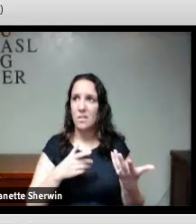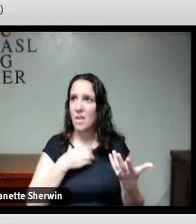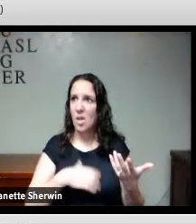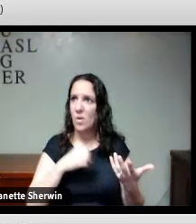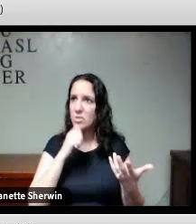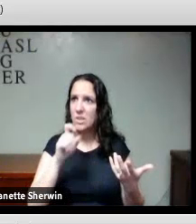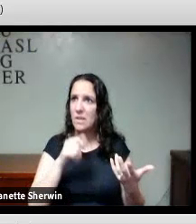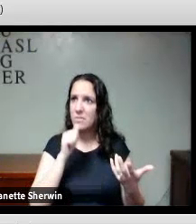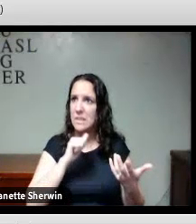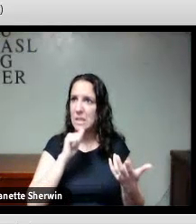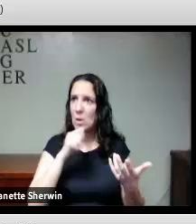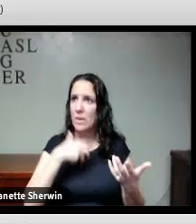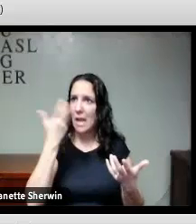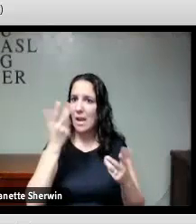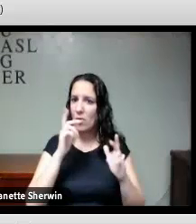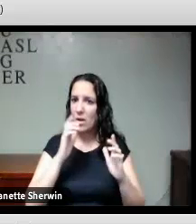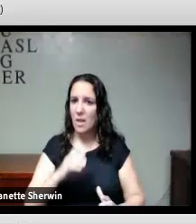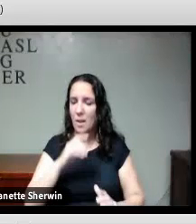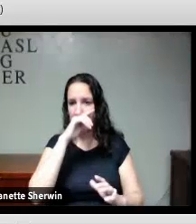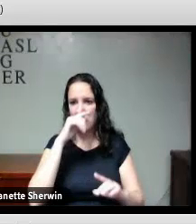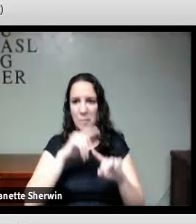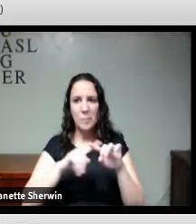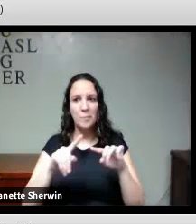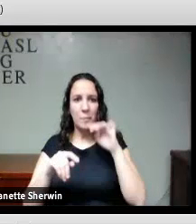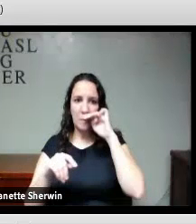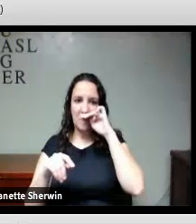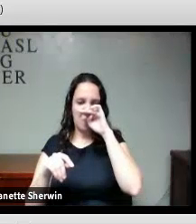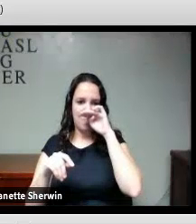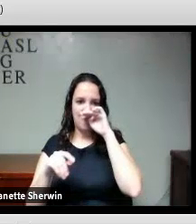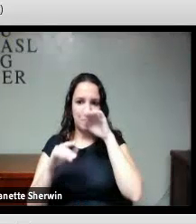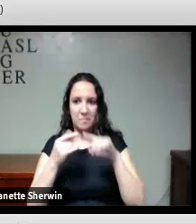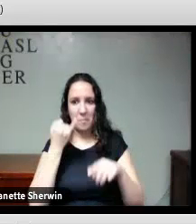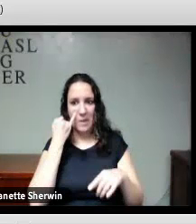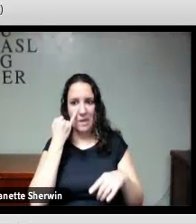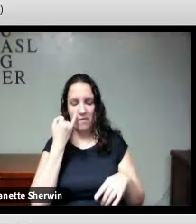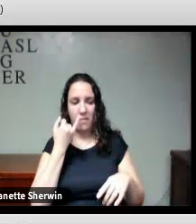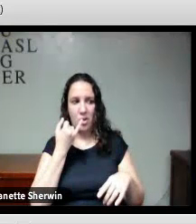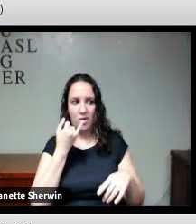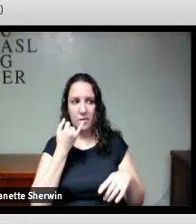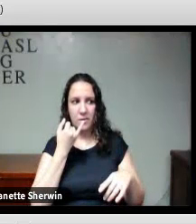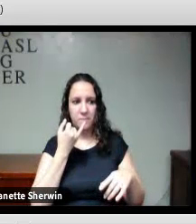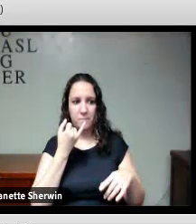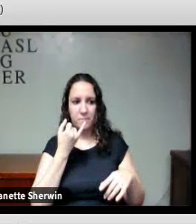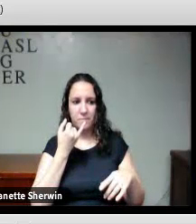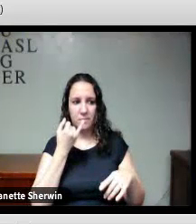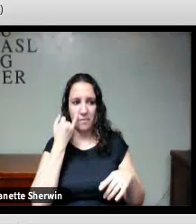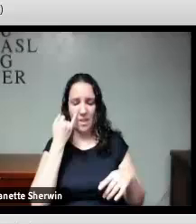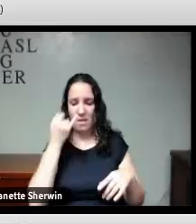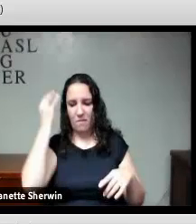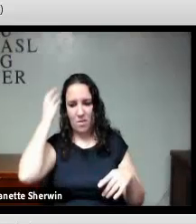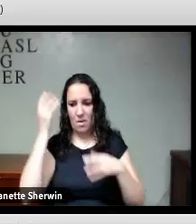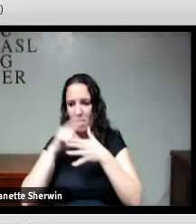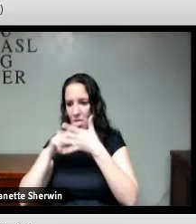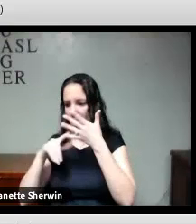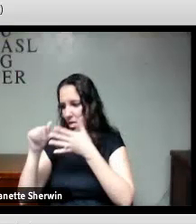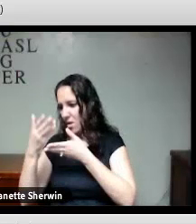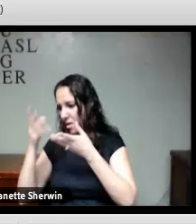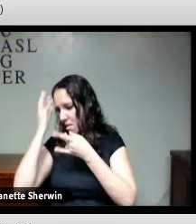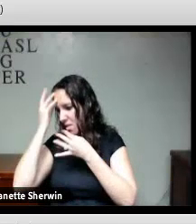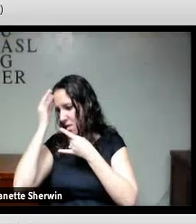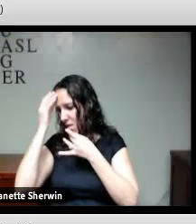it is. When we're thinking those thoughts, we are not listening, we're not focused, we're not intentional. And you cannot thank them